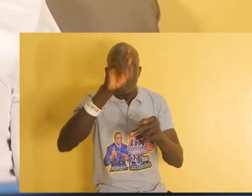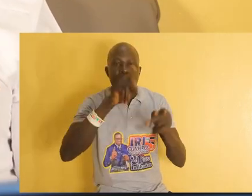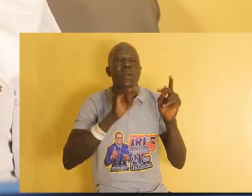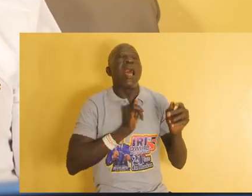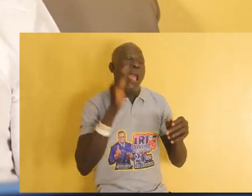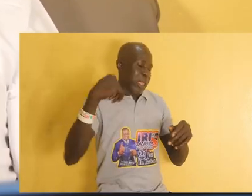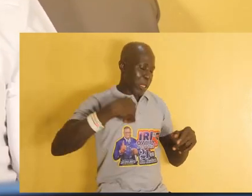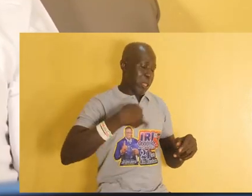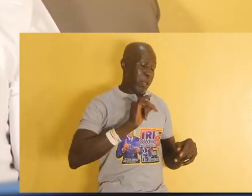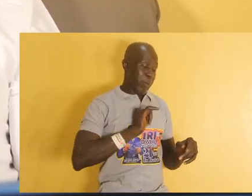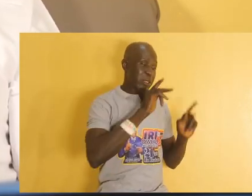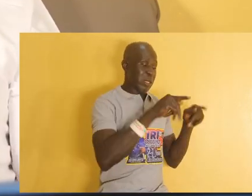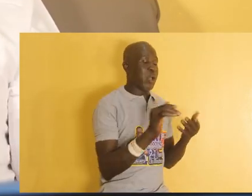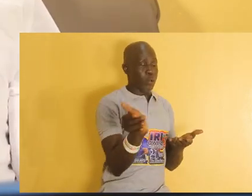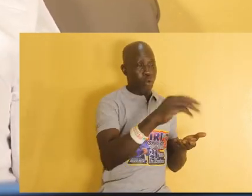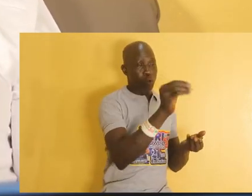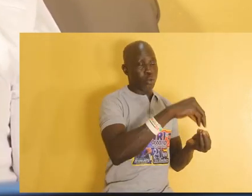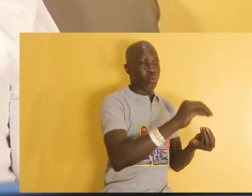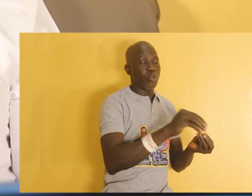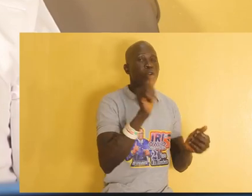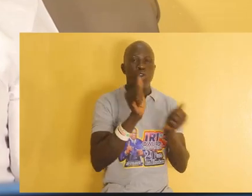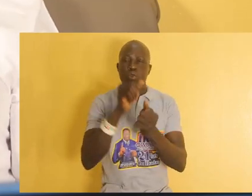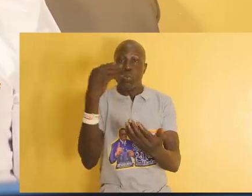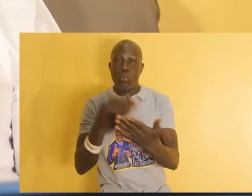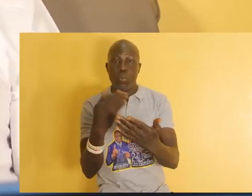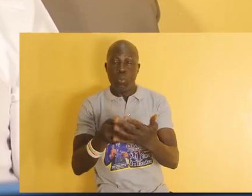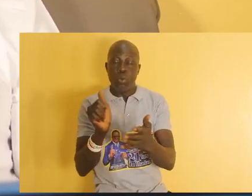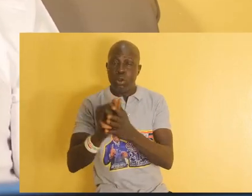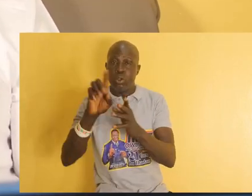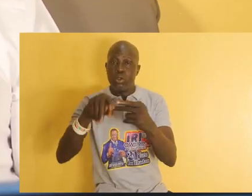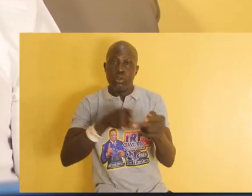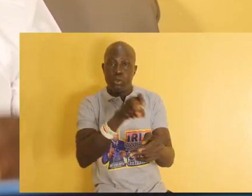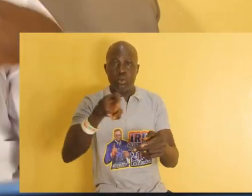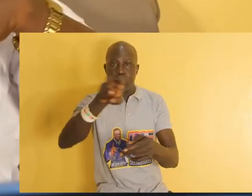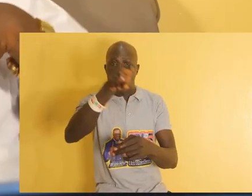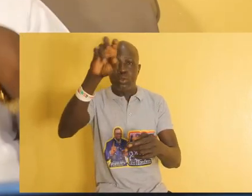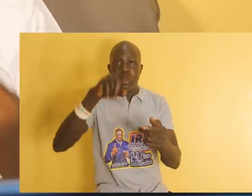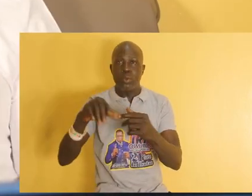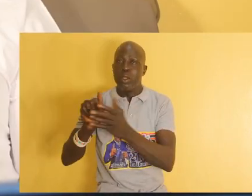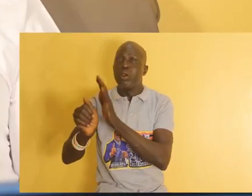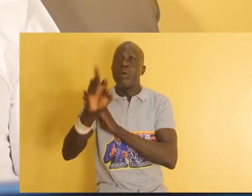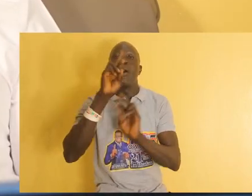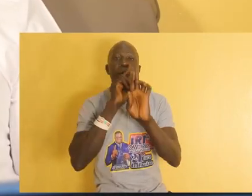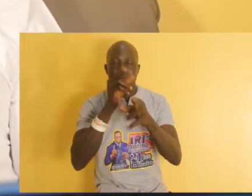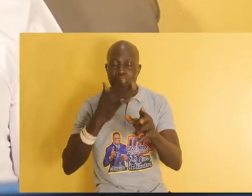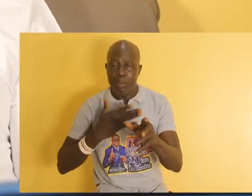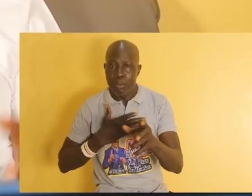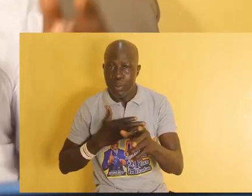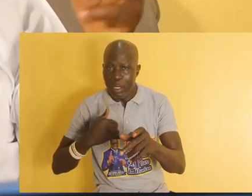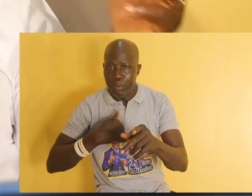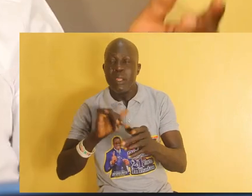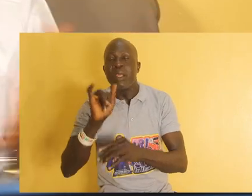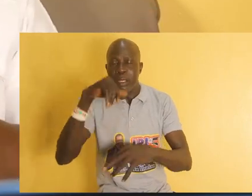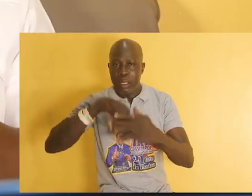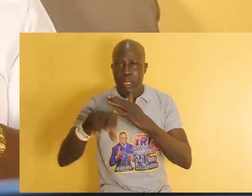that contribute? That you people, you mean that come pass? See, owo iri ajo defi don. To the money for your ticket. Oh no, dem na no. God answer me. Rabbi Aaron